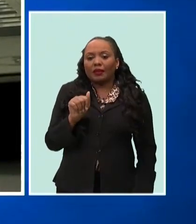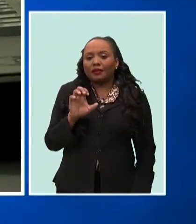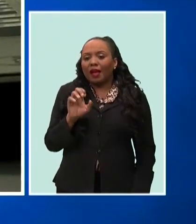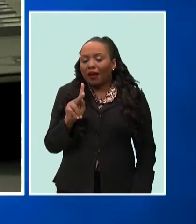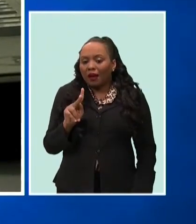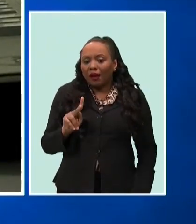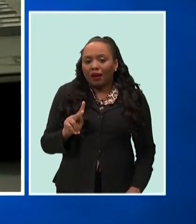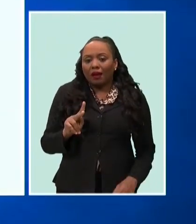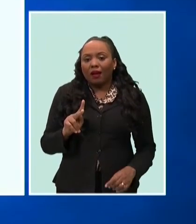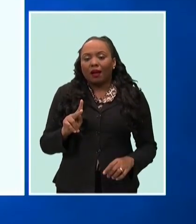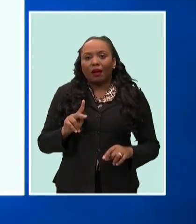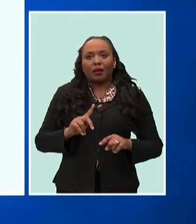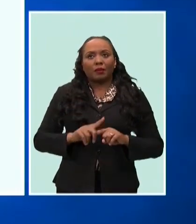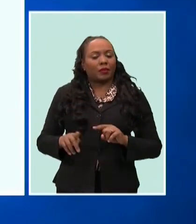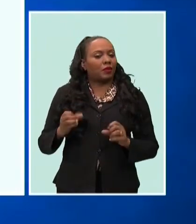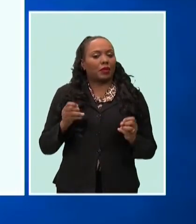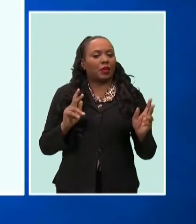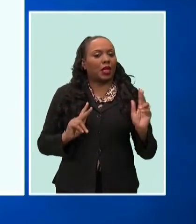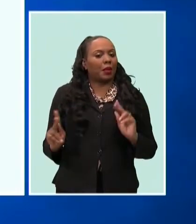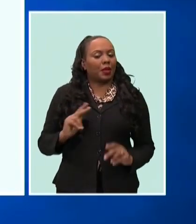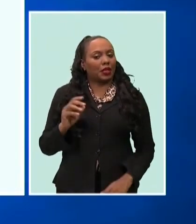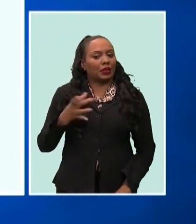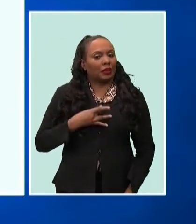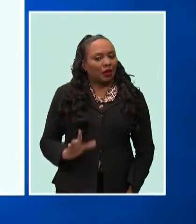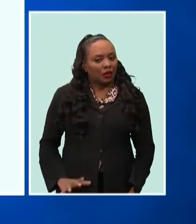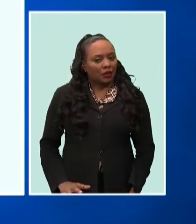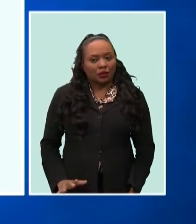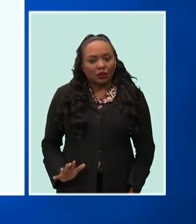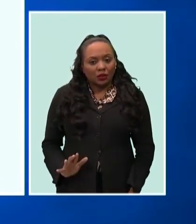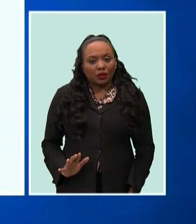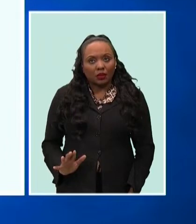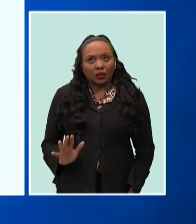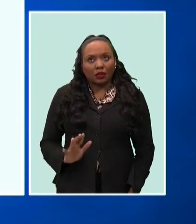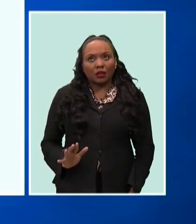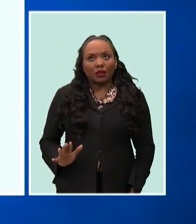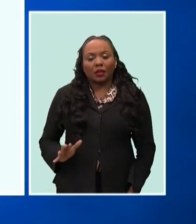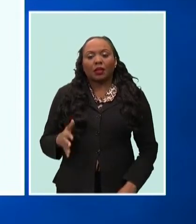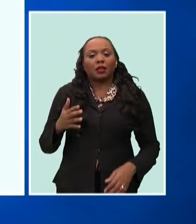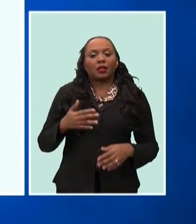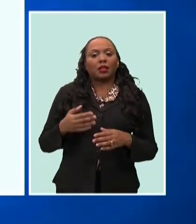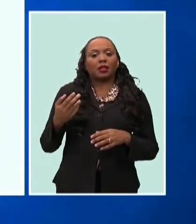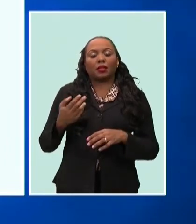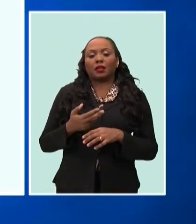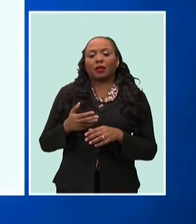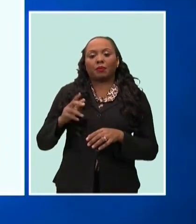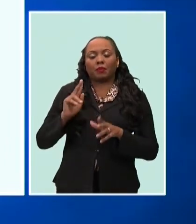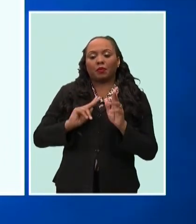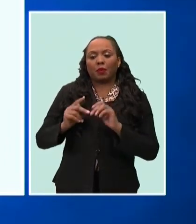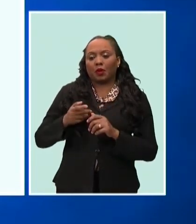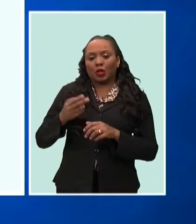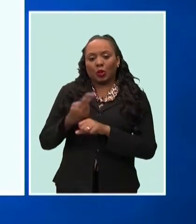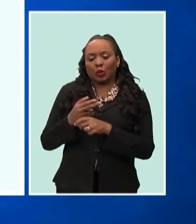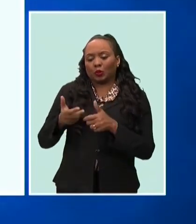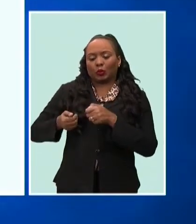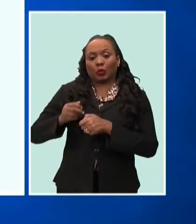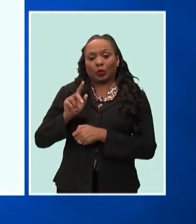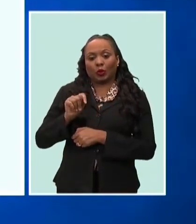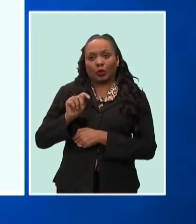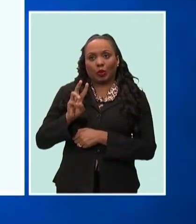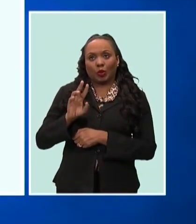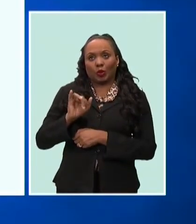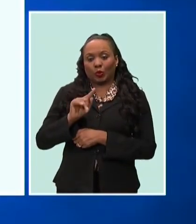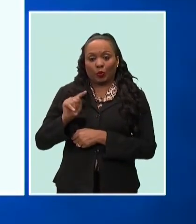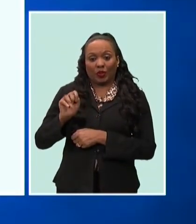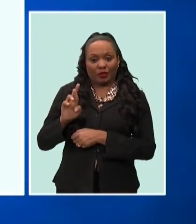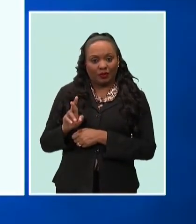many Facebook users didn't like it, at times using its rival Twitter to vent their anger. We've taken a system,